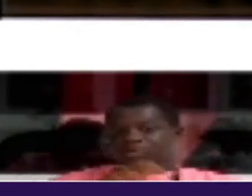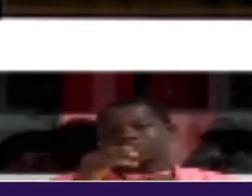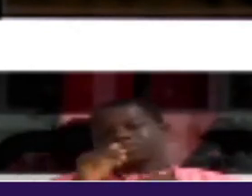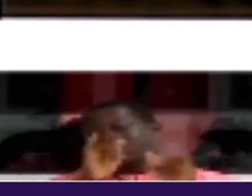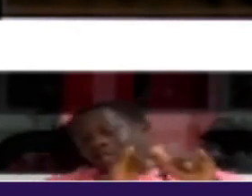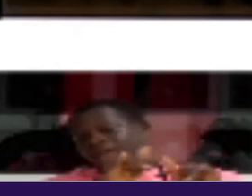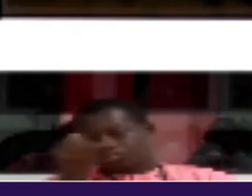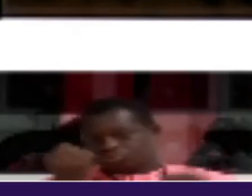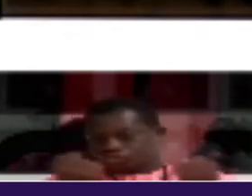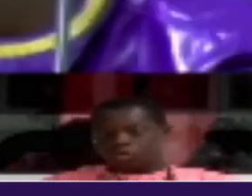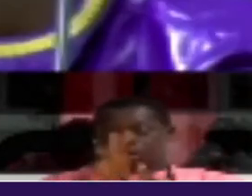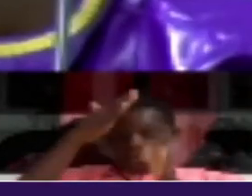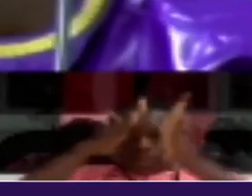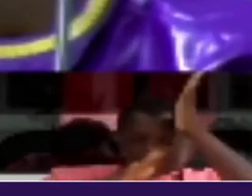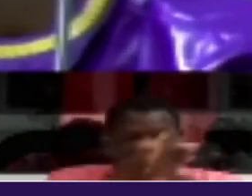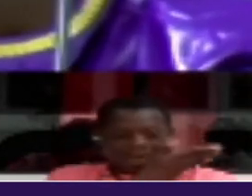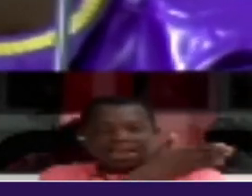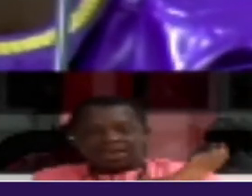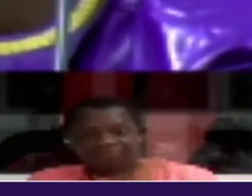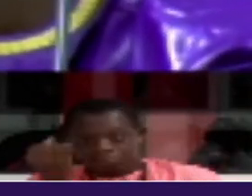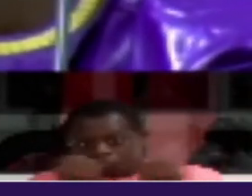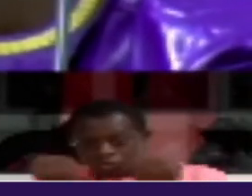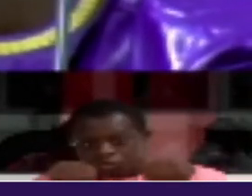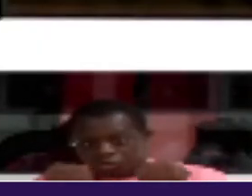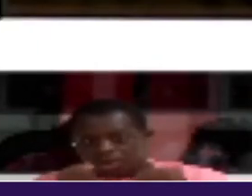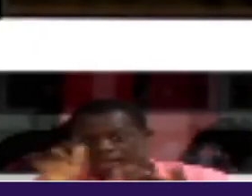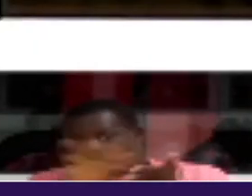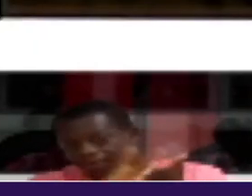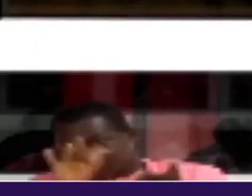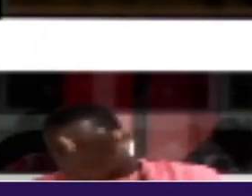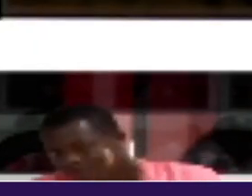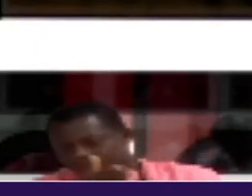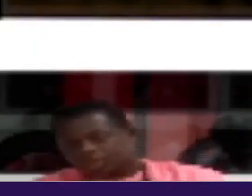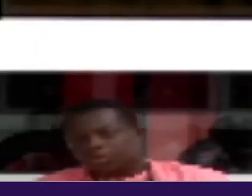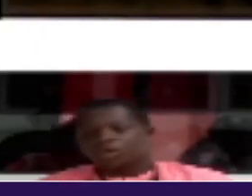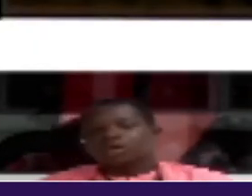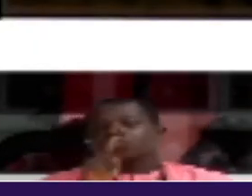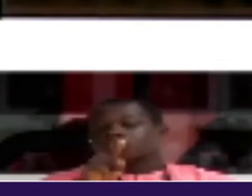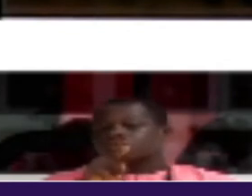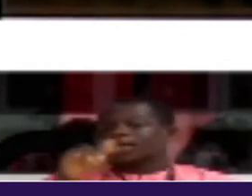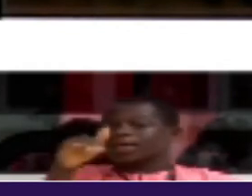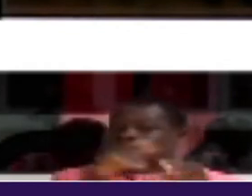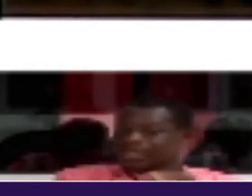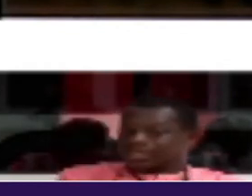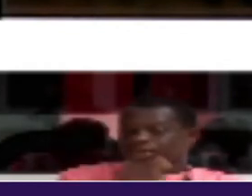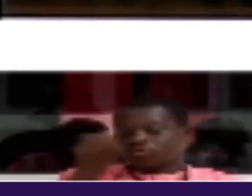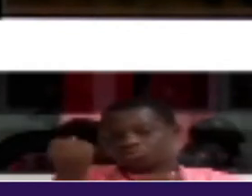that. During you were at the vehicle or in the vehicle? I was behind the cabin.